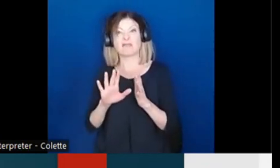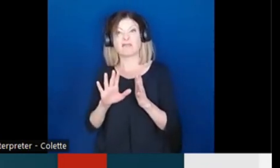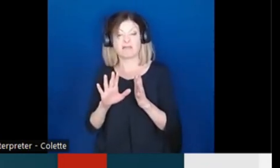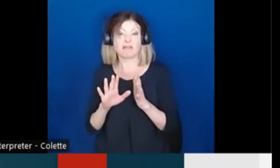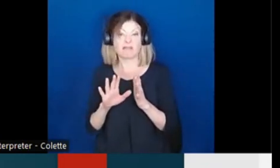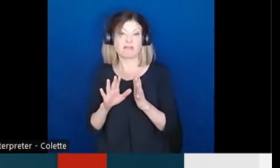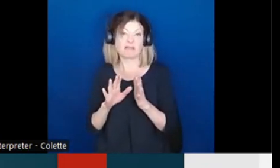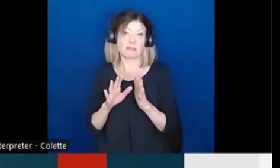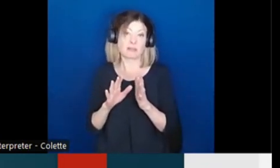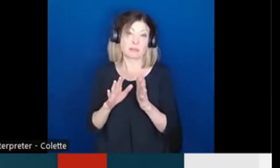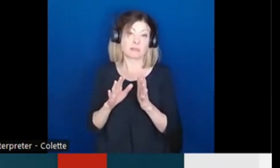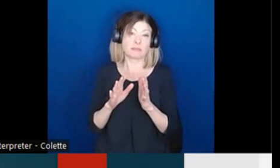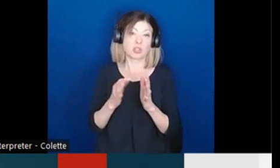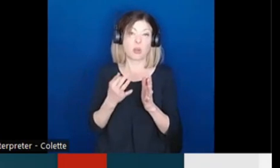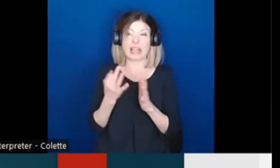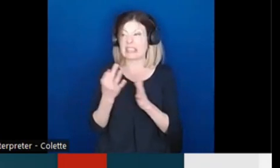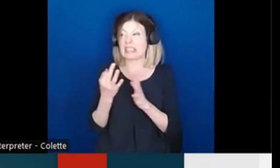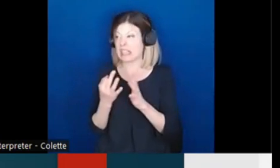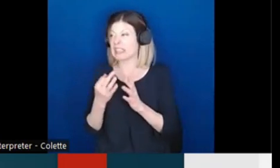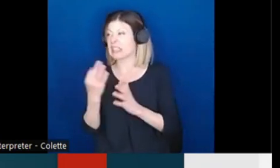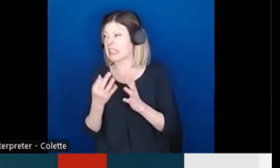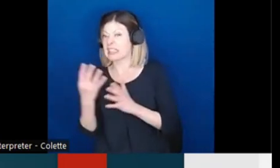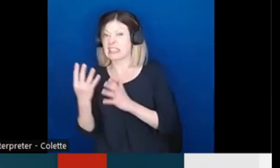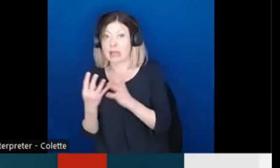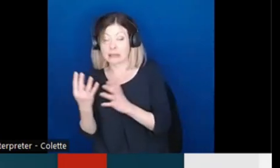And they died when they were very young.